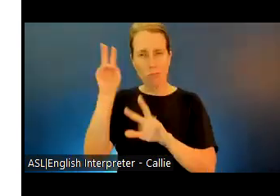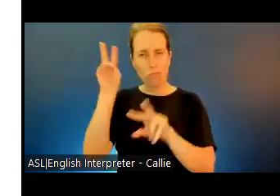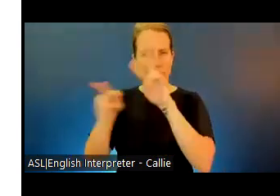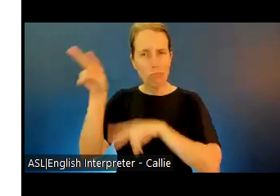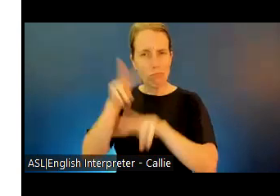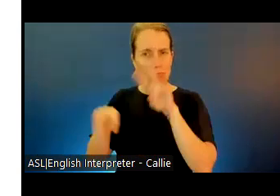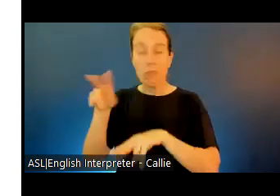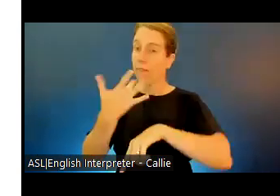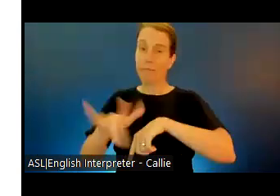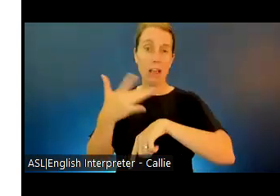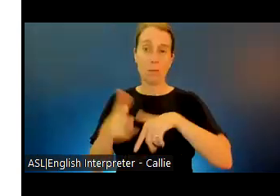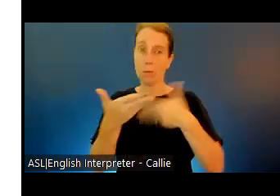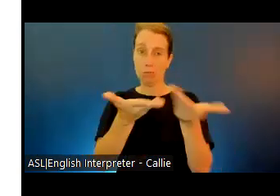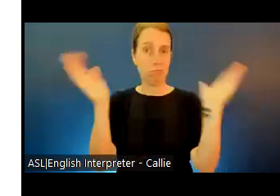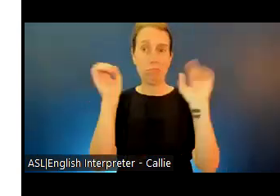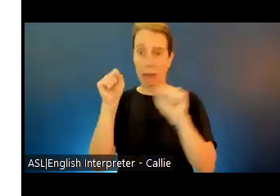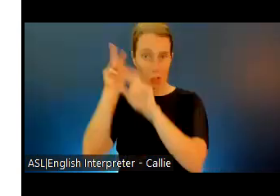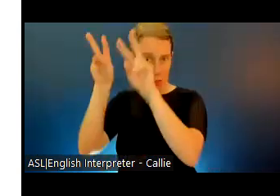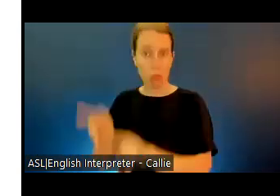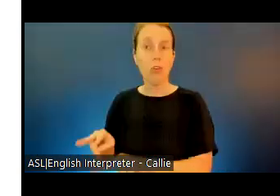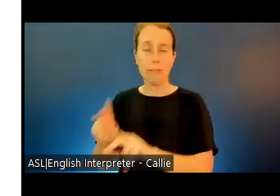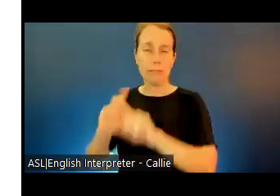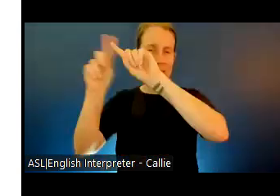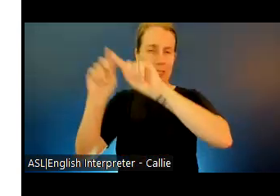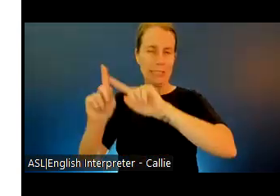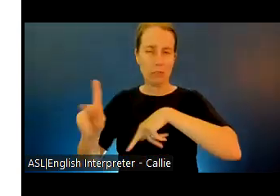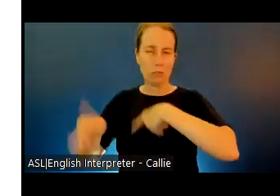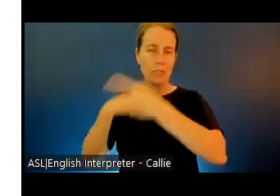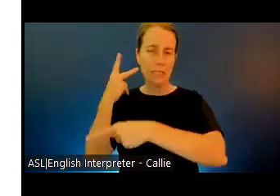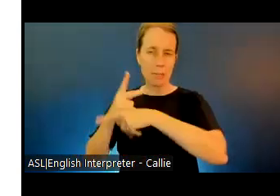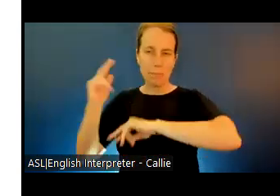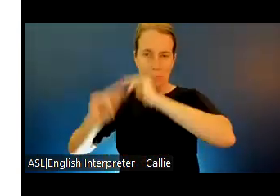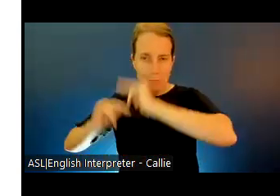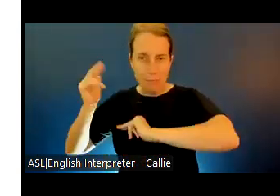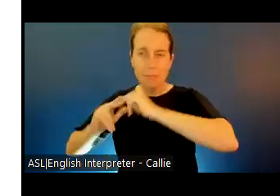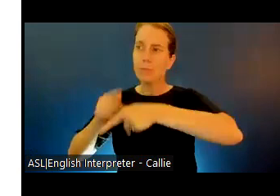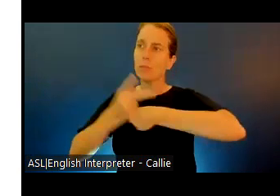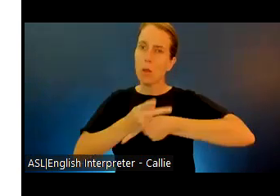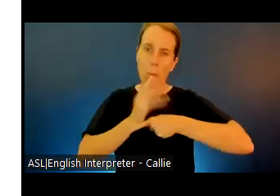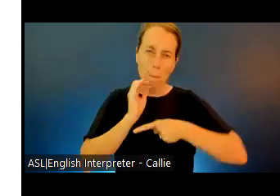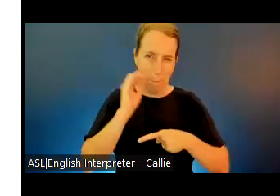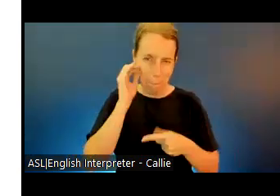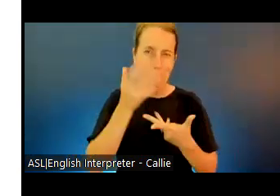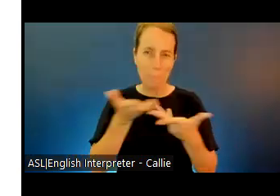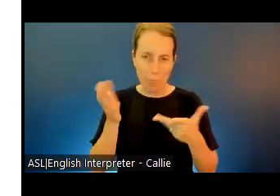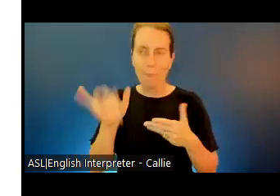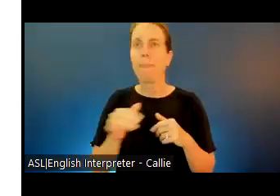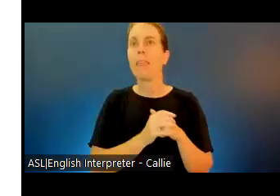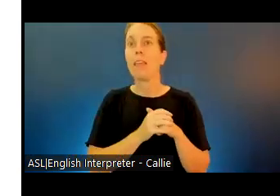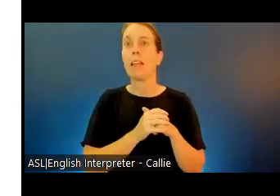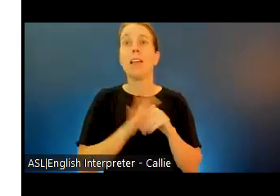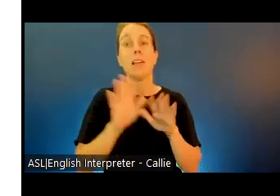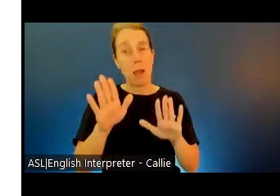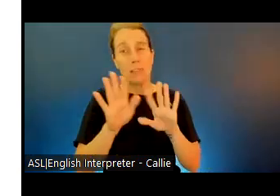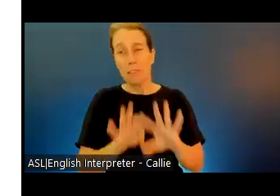available information about several different types of facilities. But I think it's really important to make sure you also request a